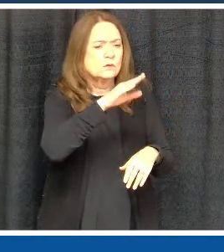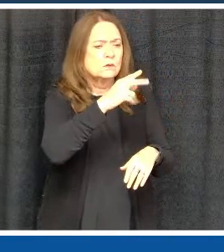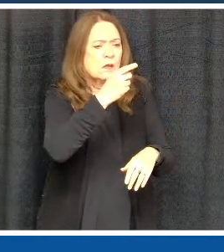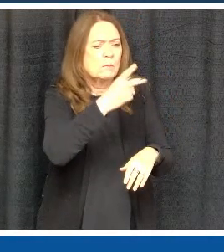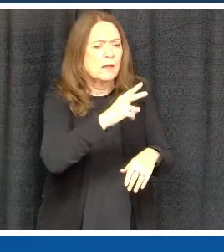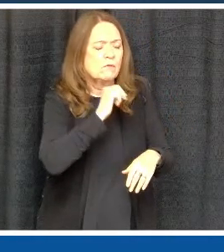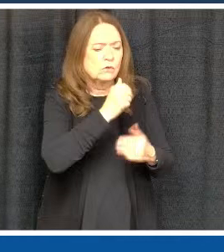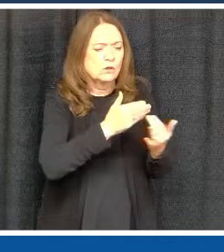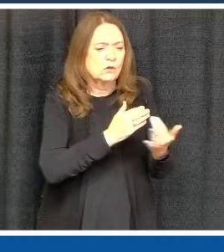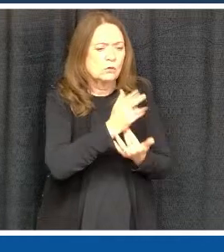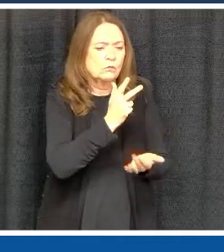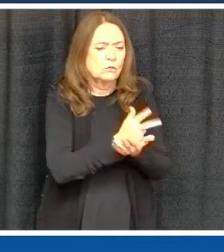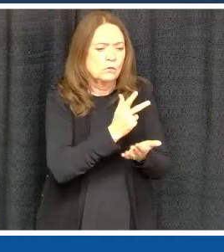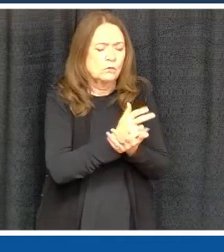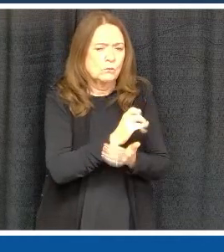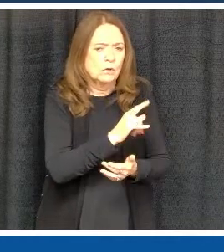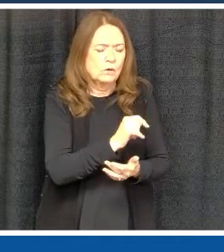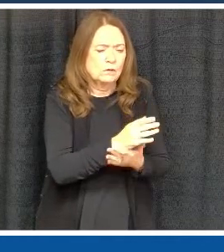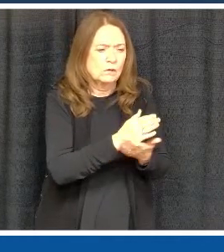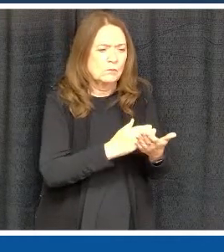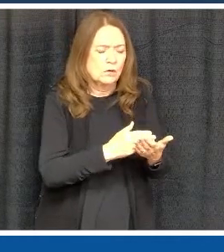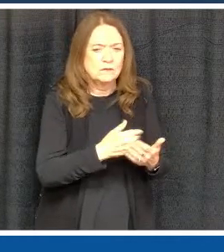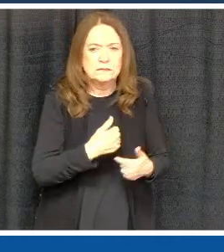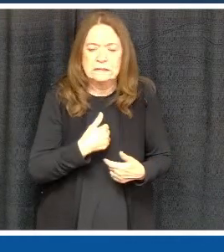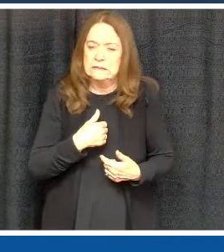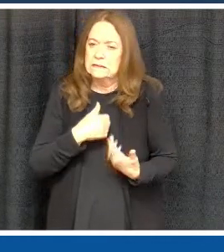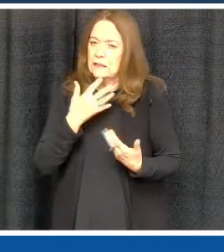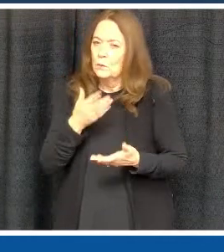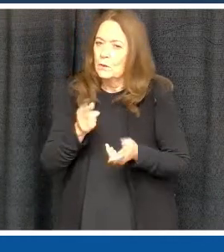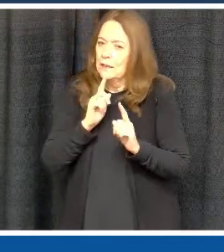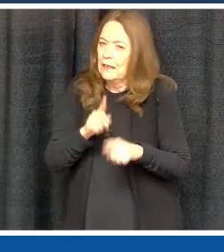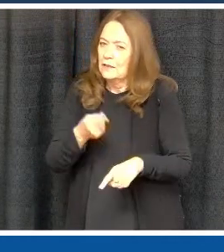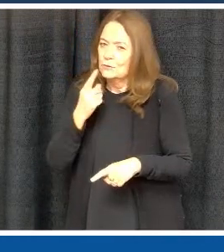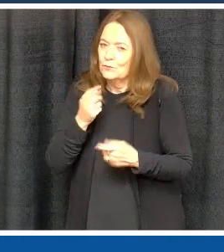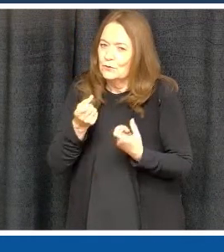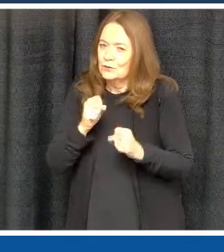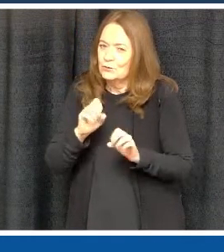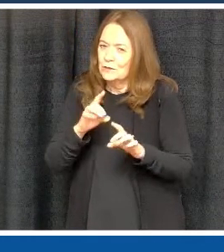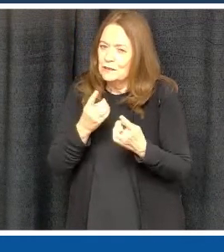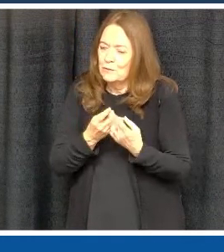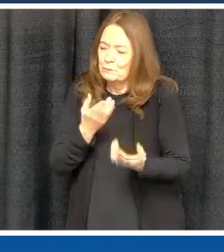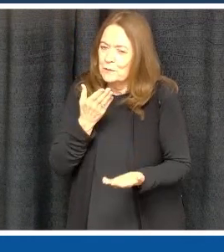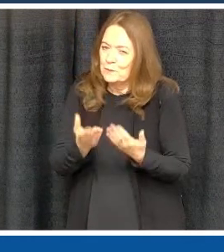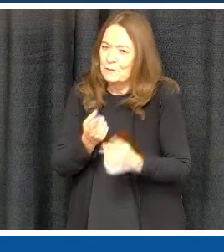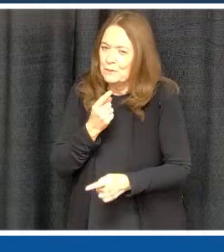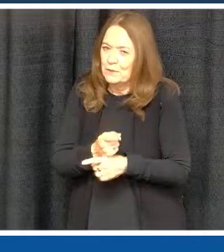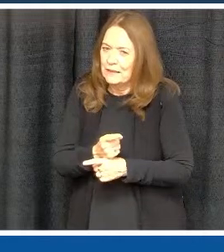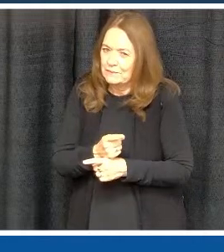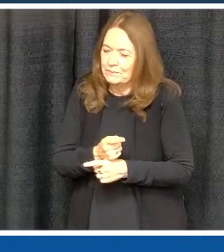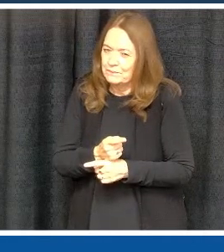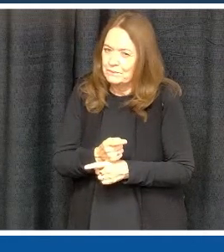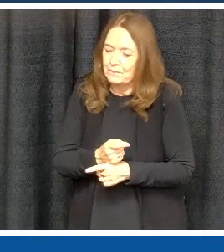go through the parking lot part. I don't want to answer for the street department, but that would probably be correct.